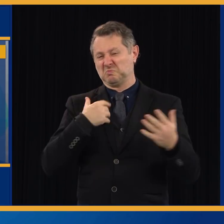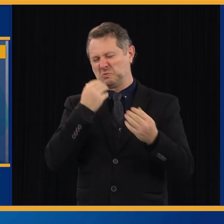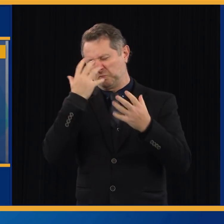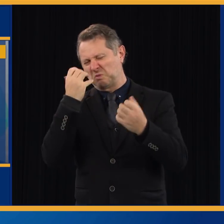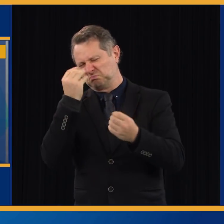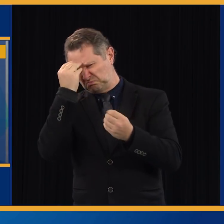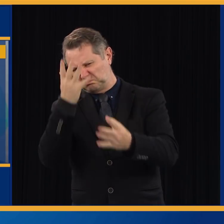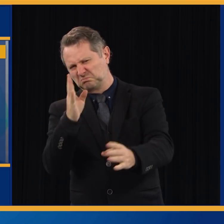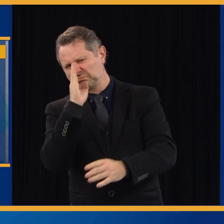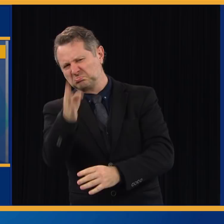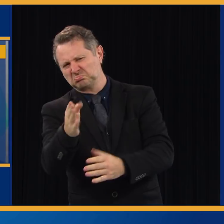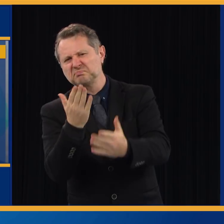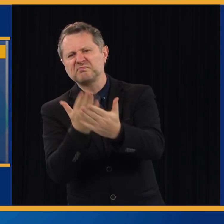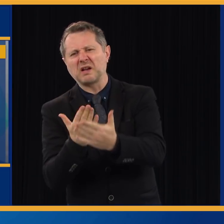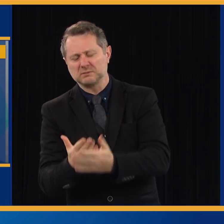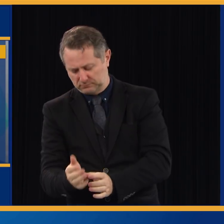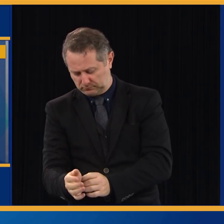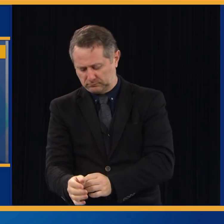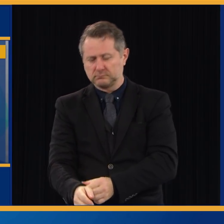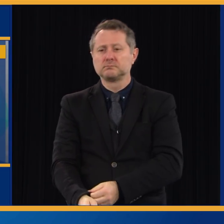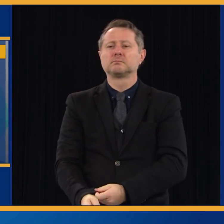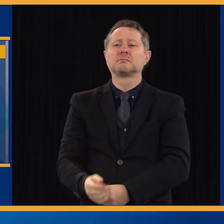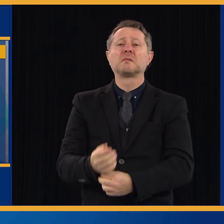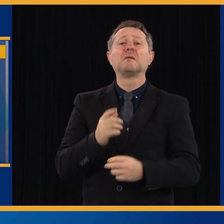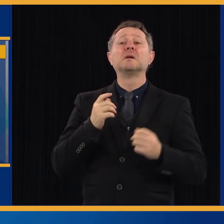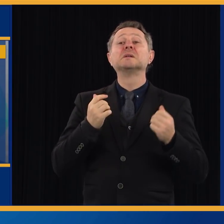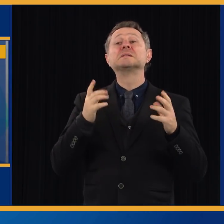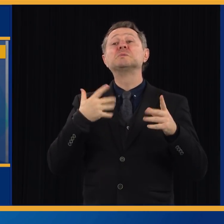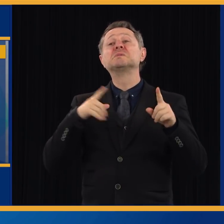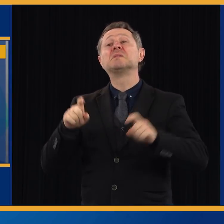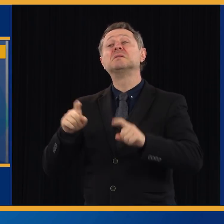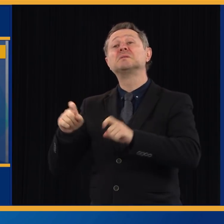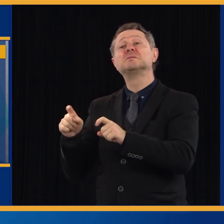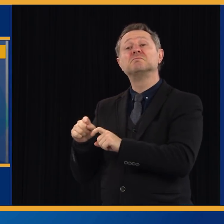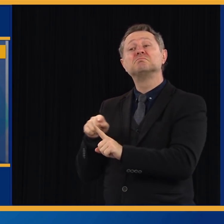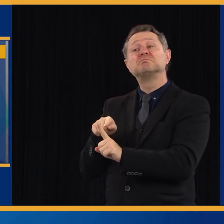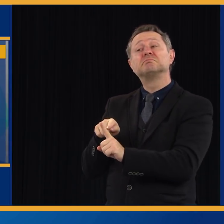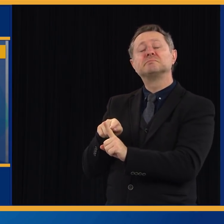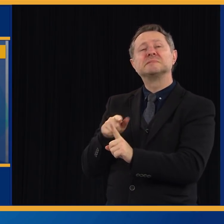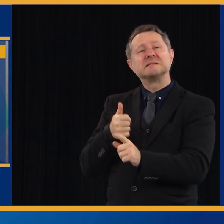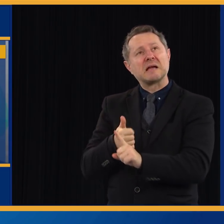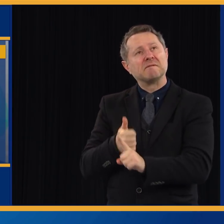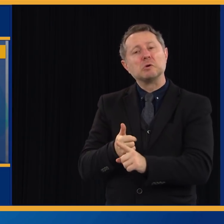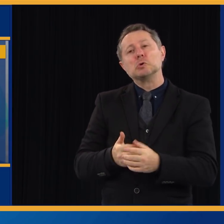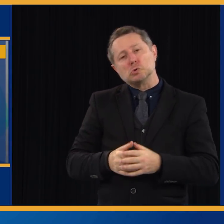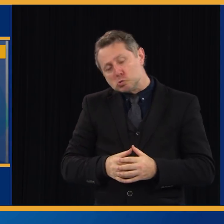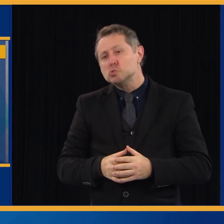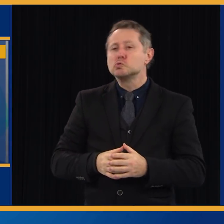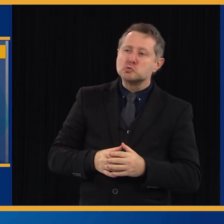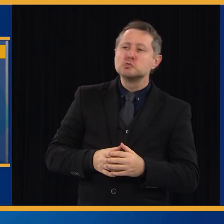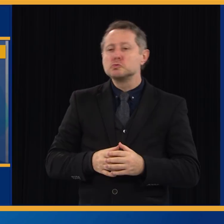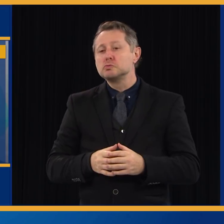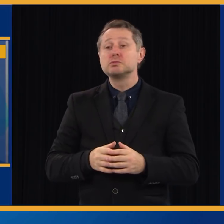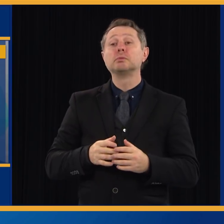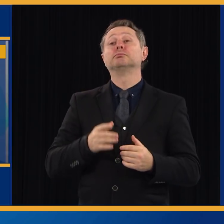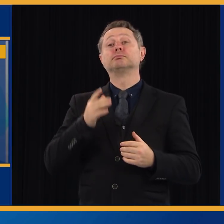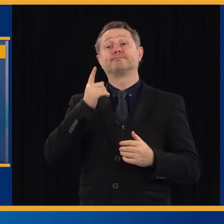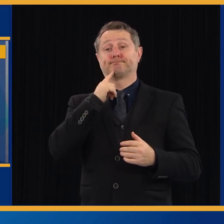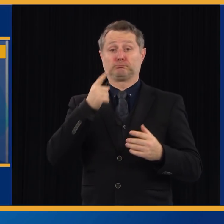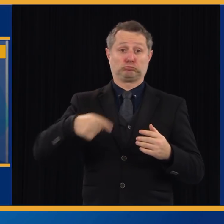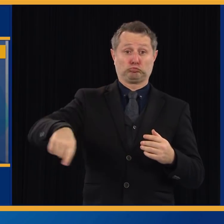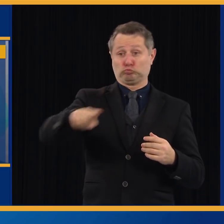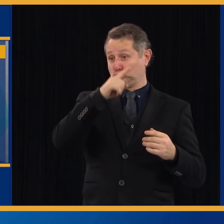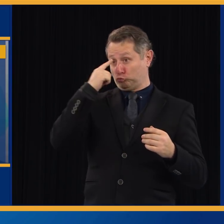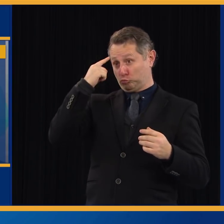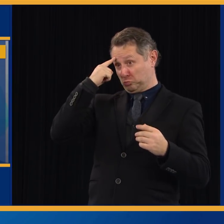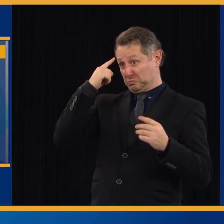again, testing is something that no one would have expected as an